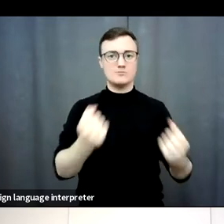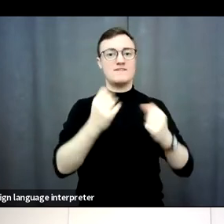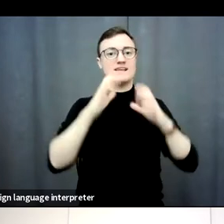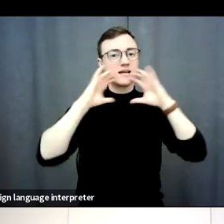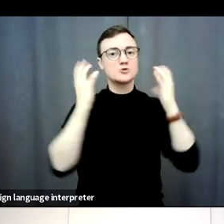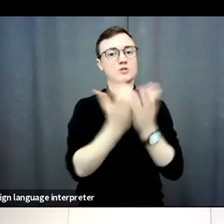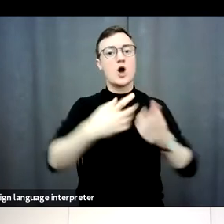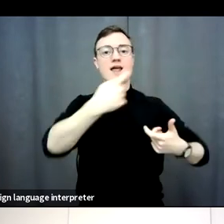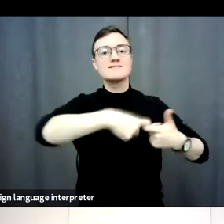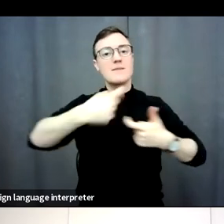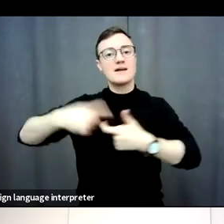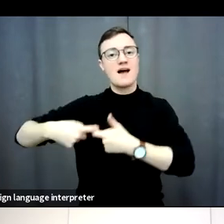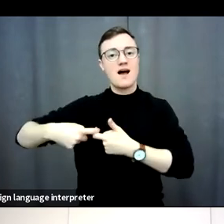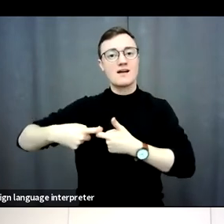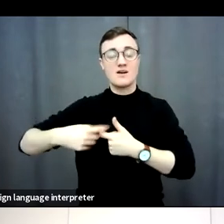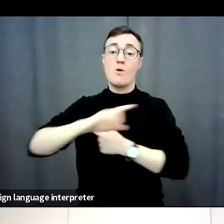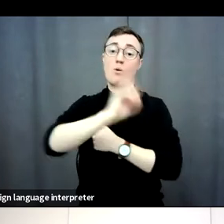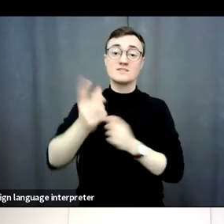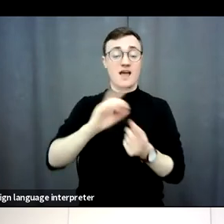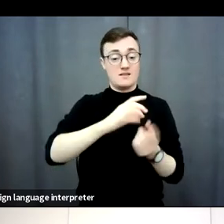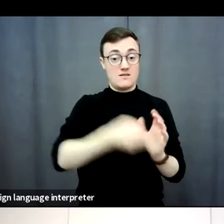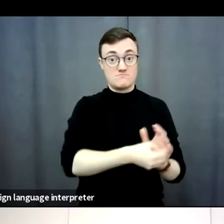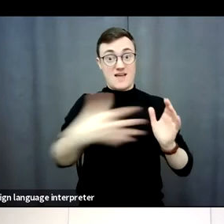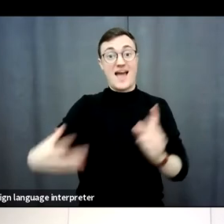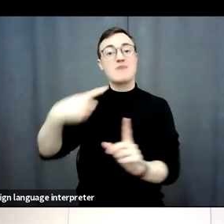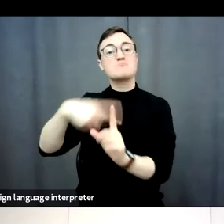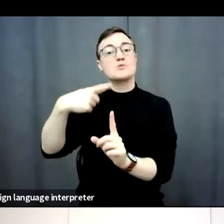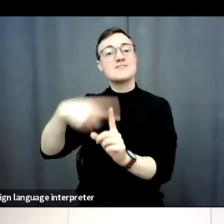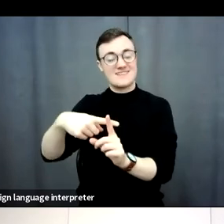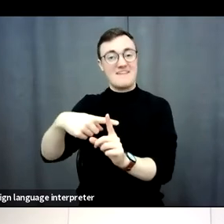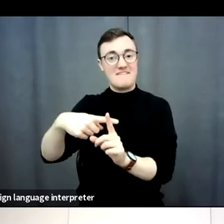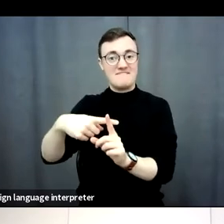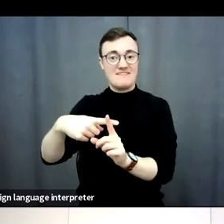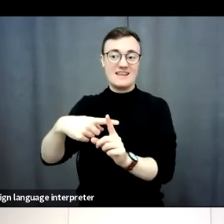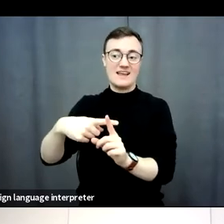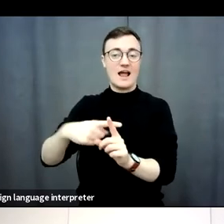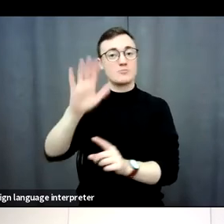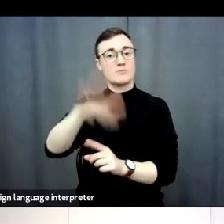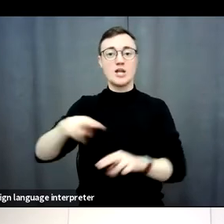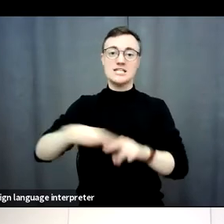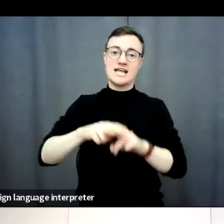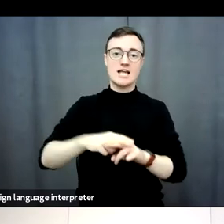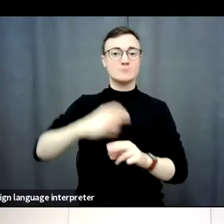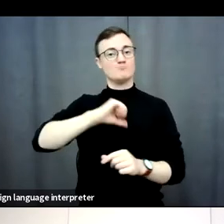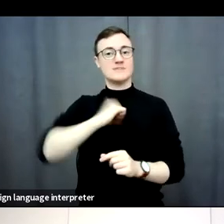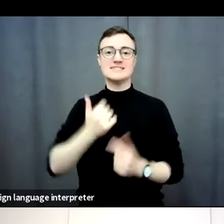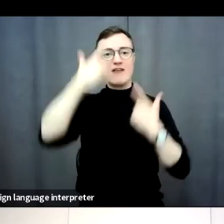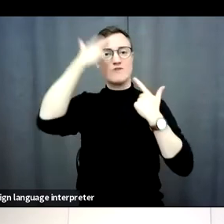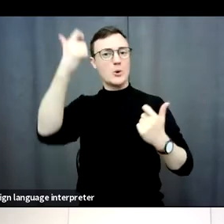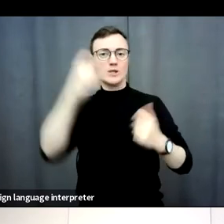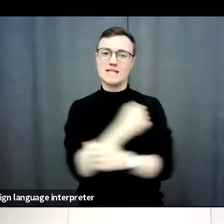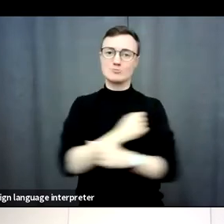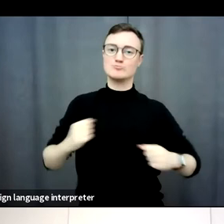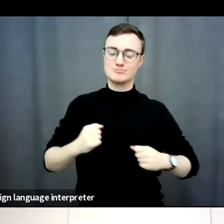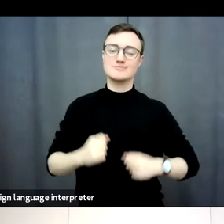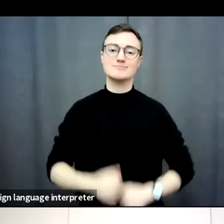to positive consequences for the child's well-being and self-esteem. When children start to